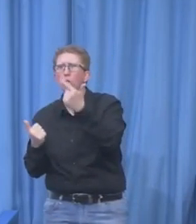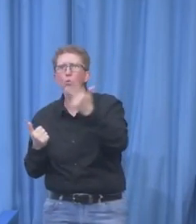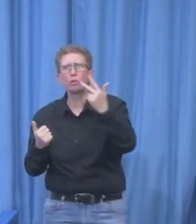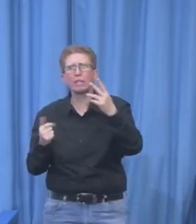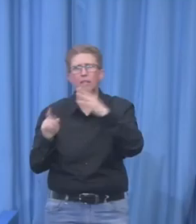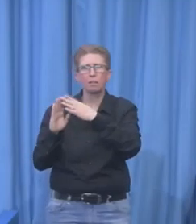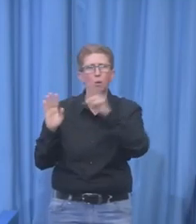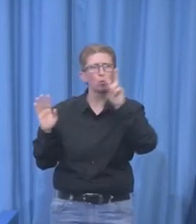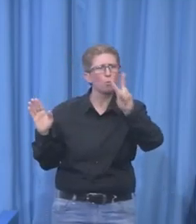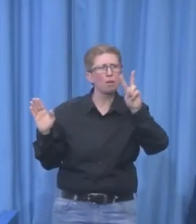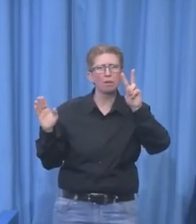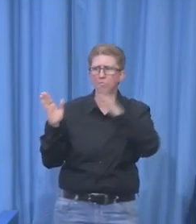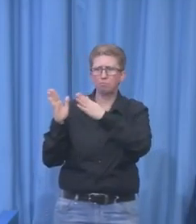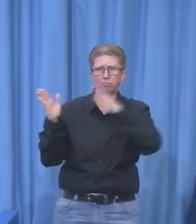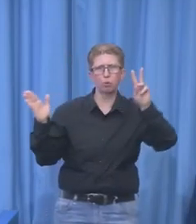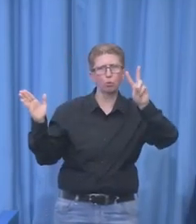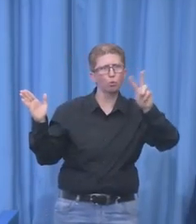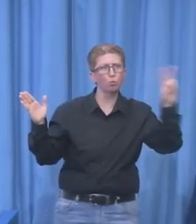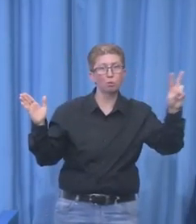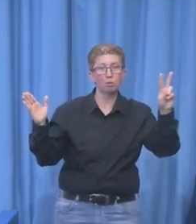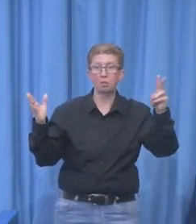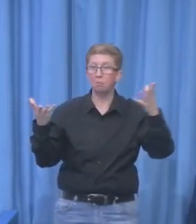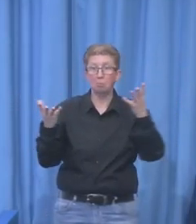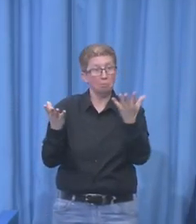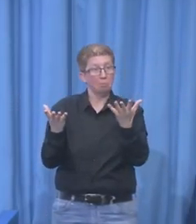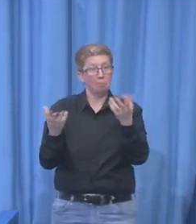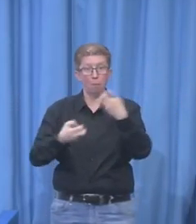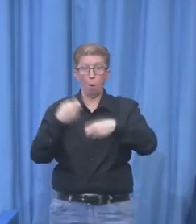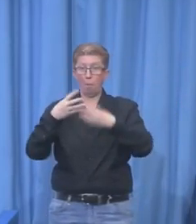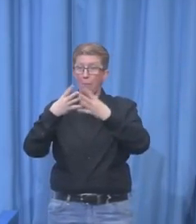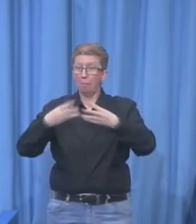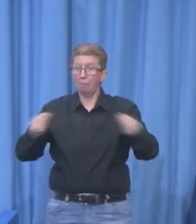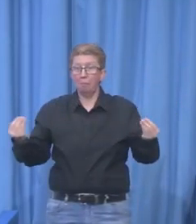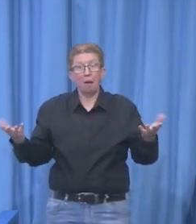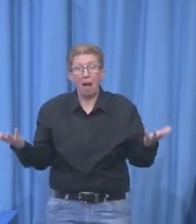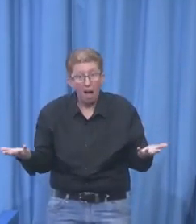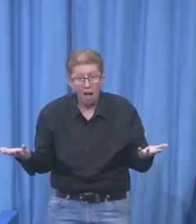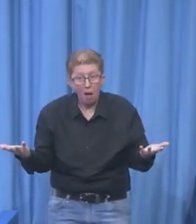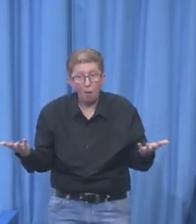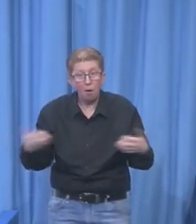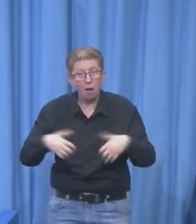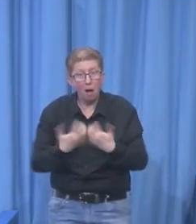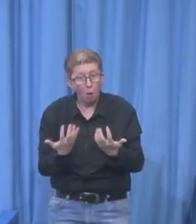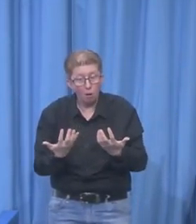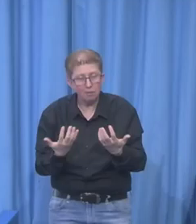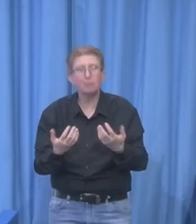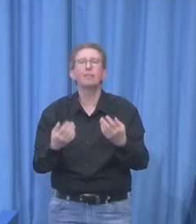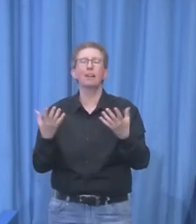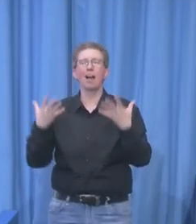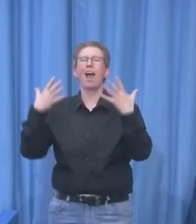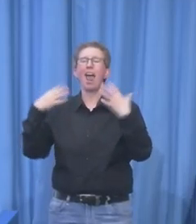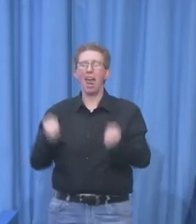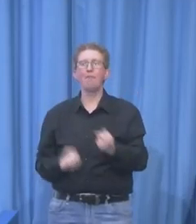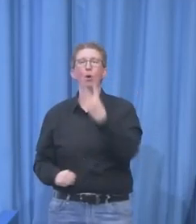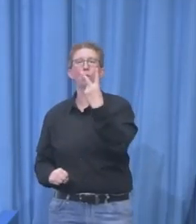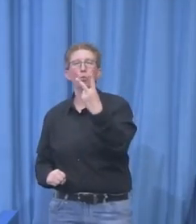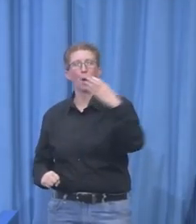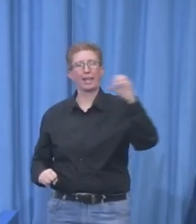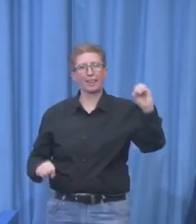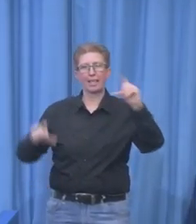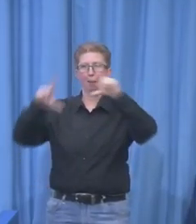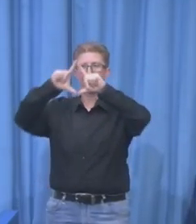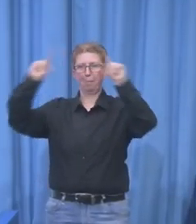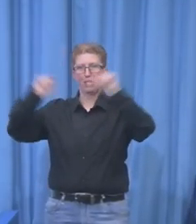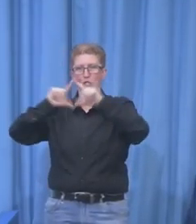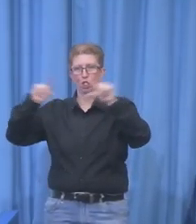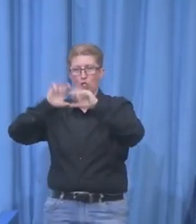do. It's the picture on the right. We took 20 pictures, we taped them together, we laminated it, and she takes a